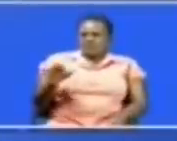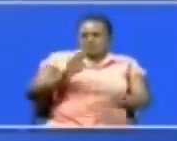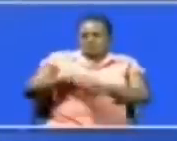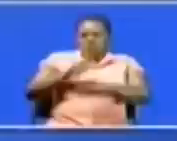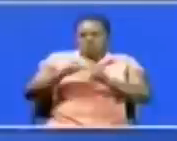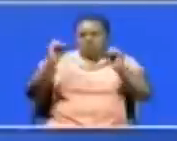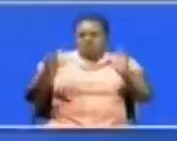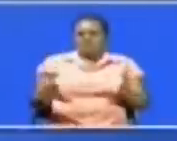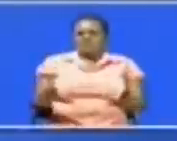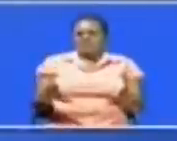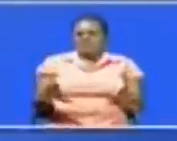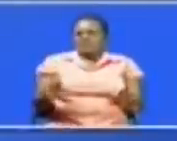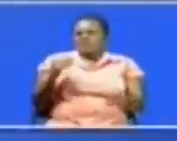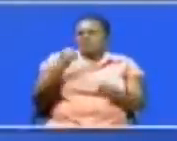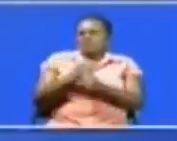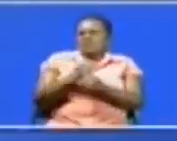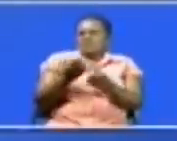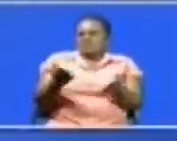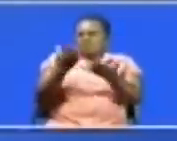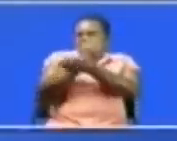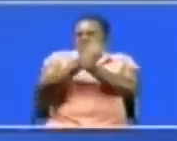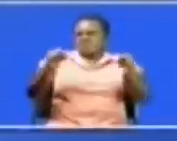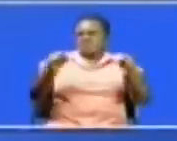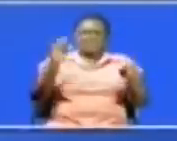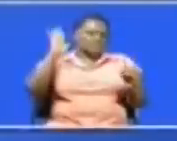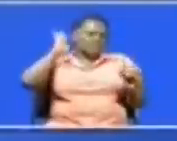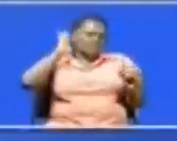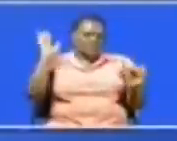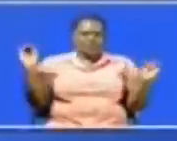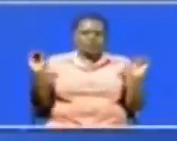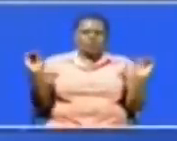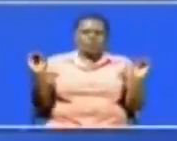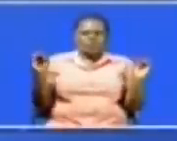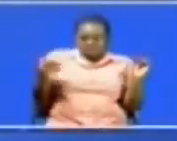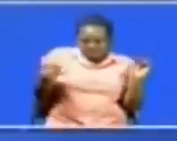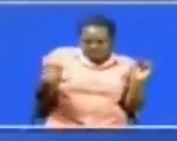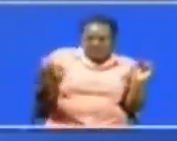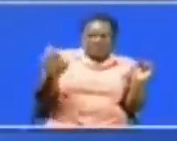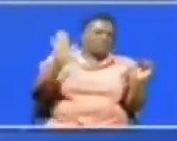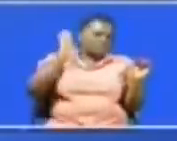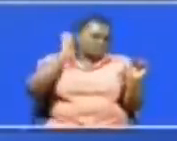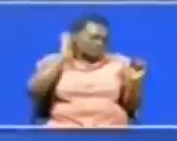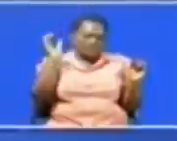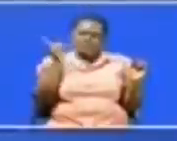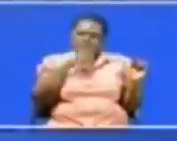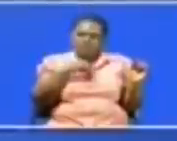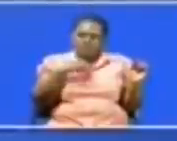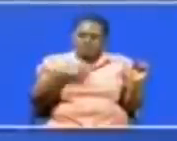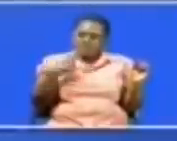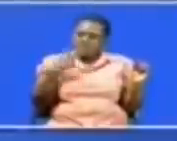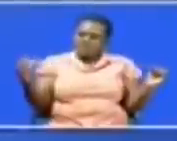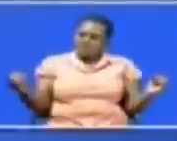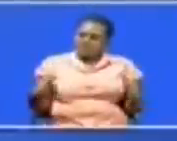him to make it look like the president wasn't listening to us, because he had listened to us mm-hmm. and had made it very